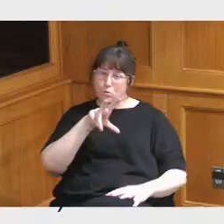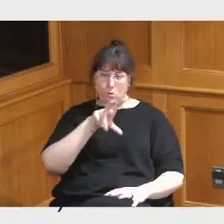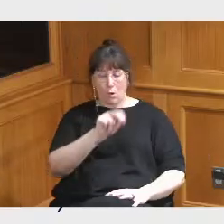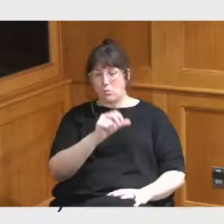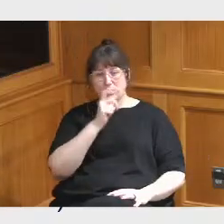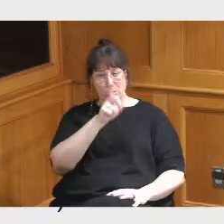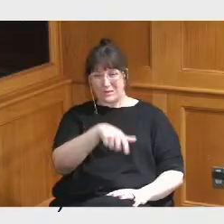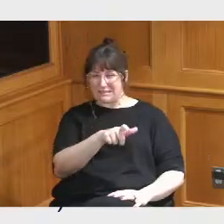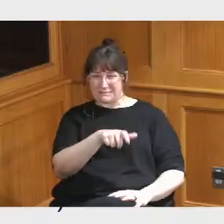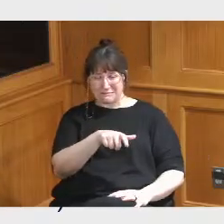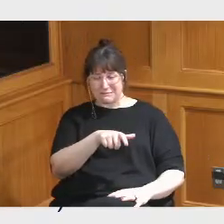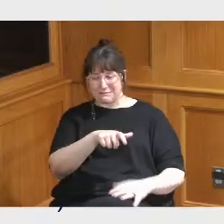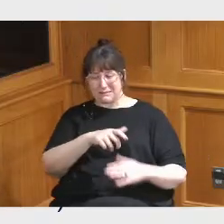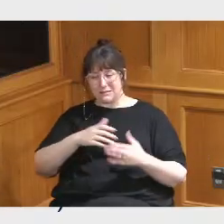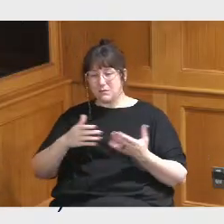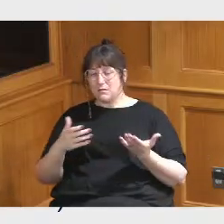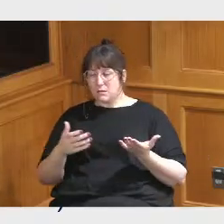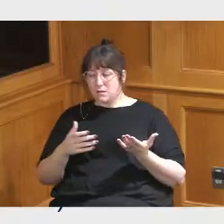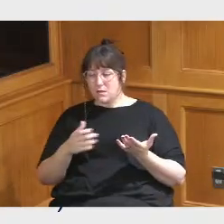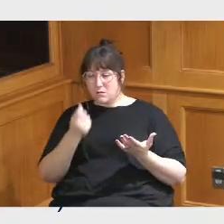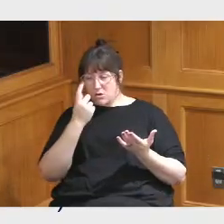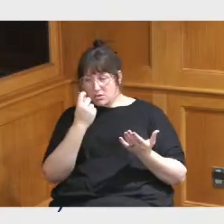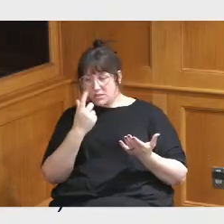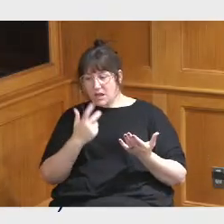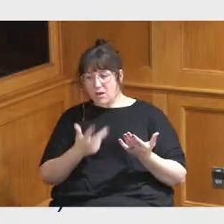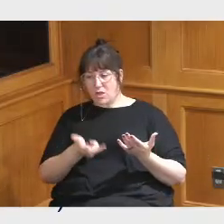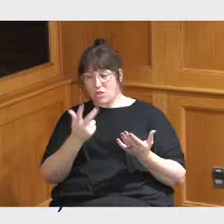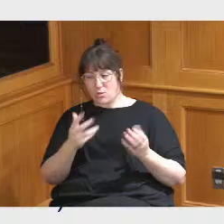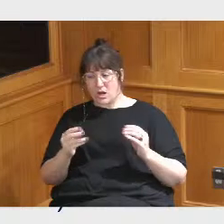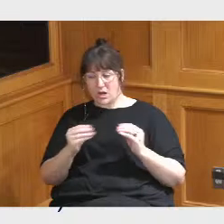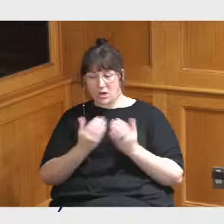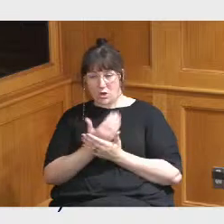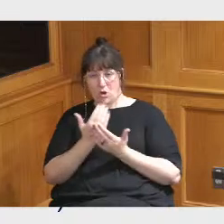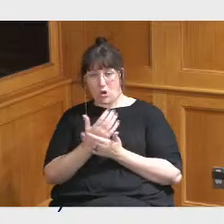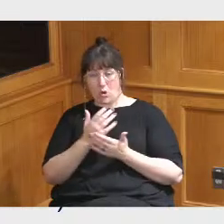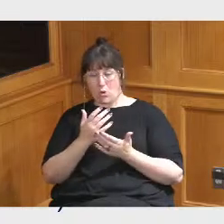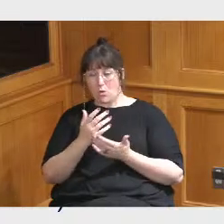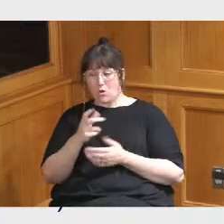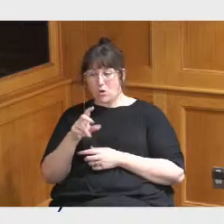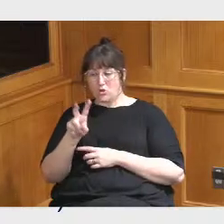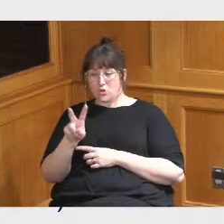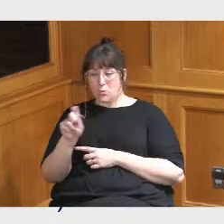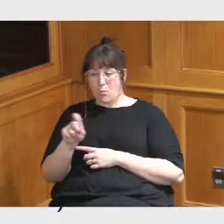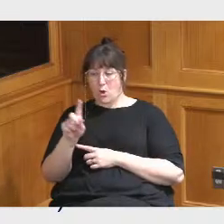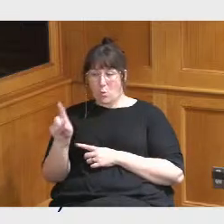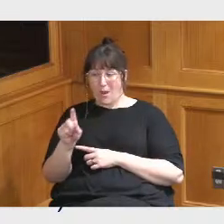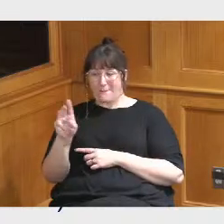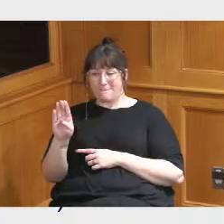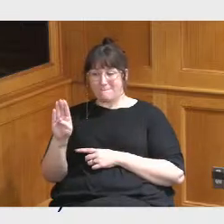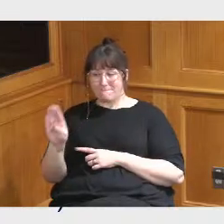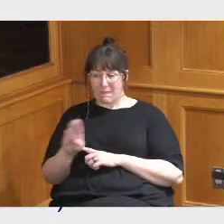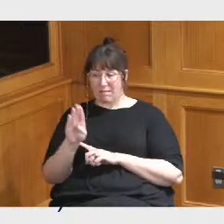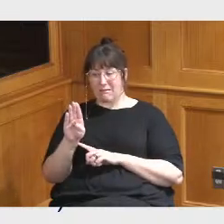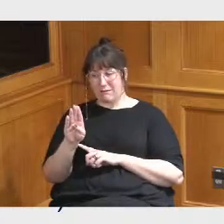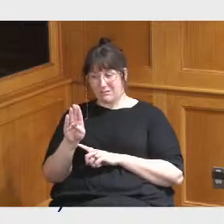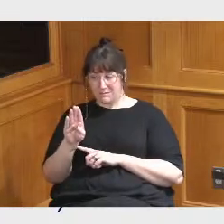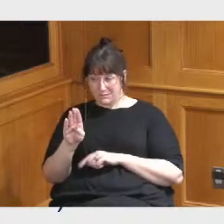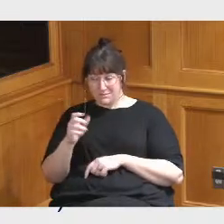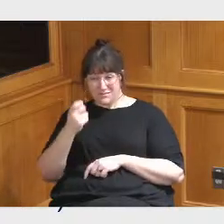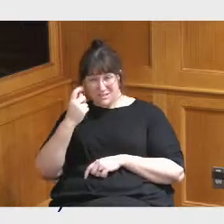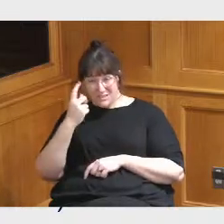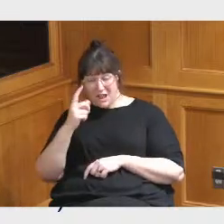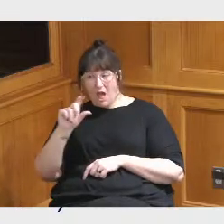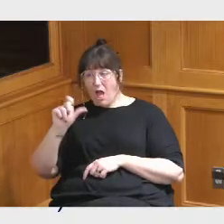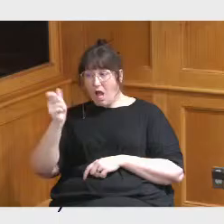see, is averaging right now, with the 3 new ones that are being proposed and built, $2.1 billion. And when you look at some of the other